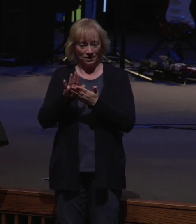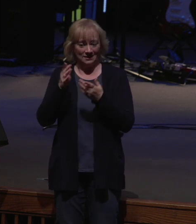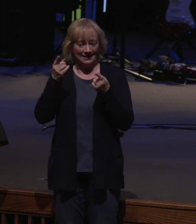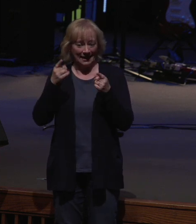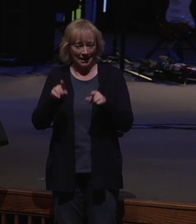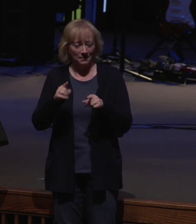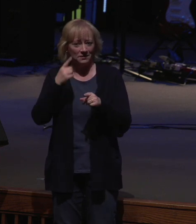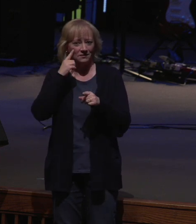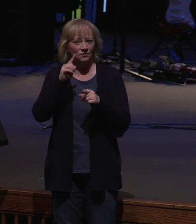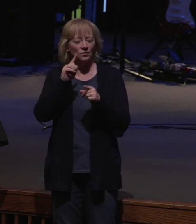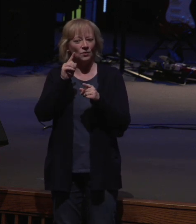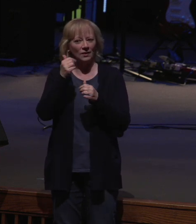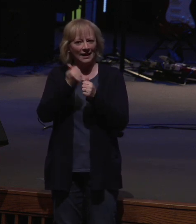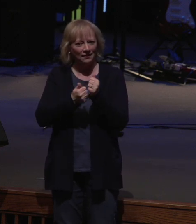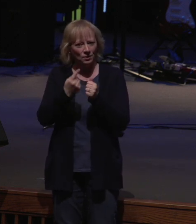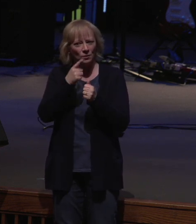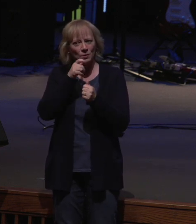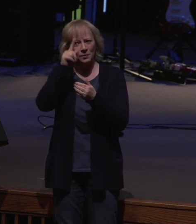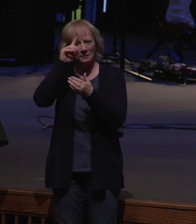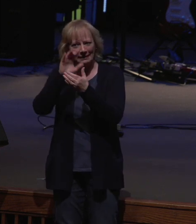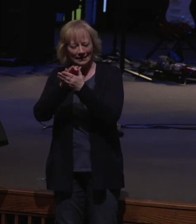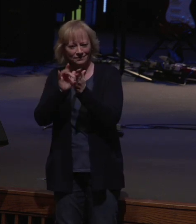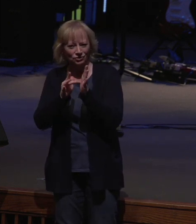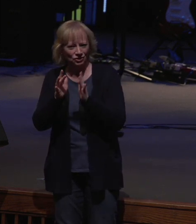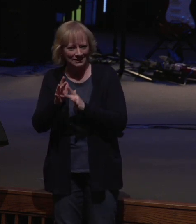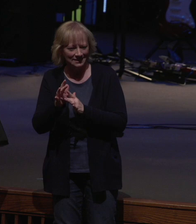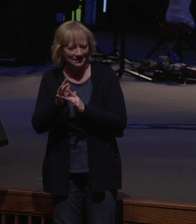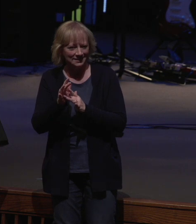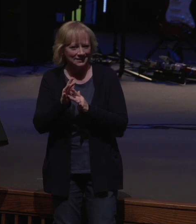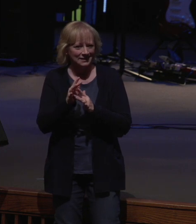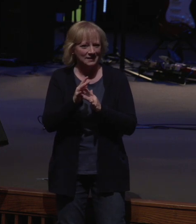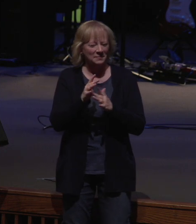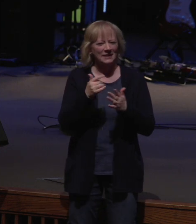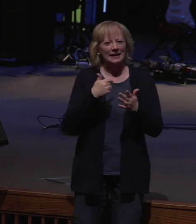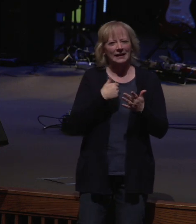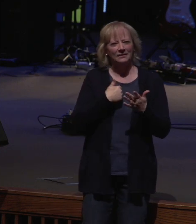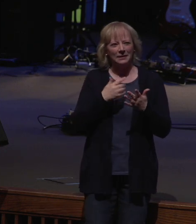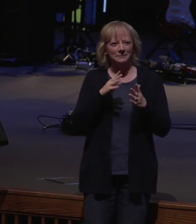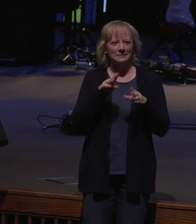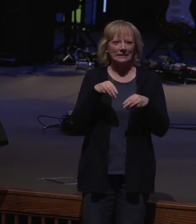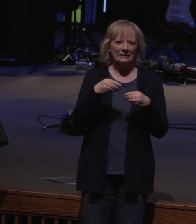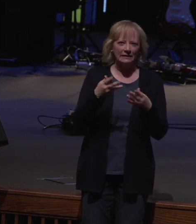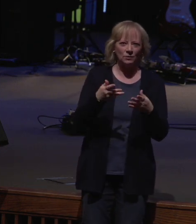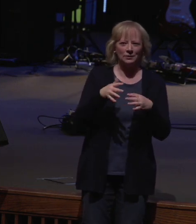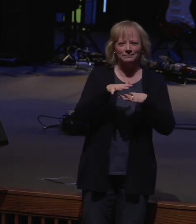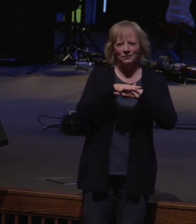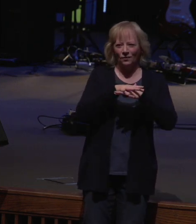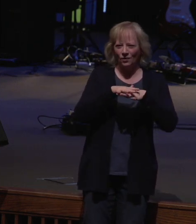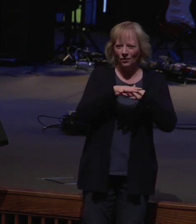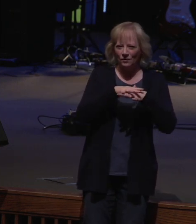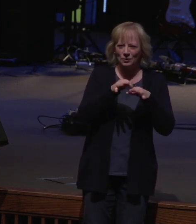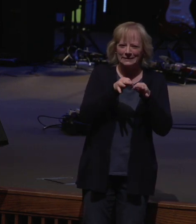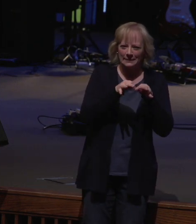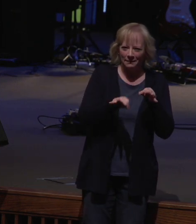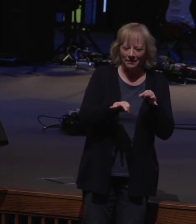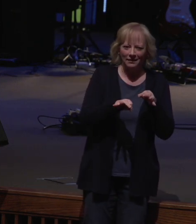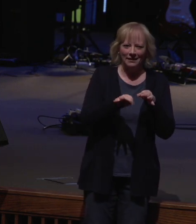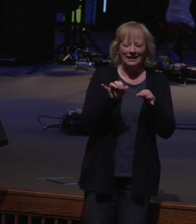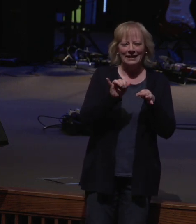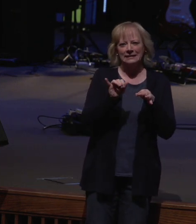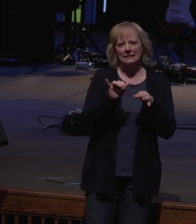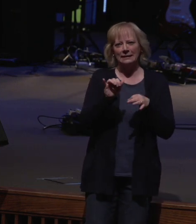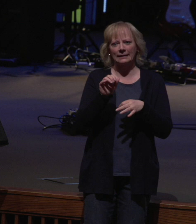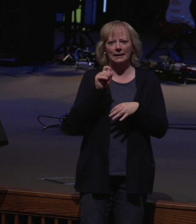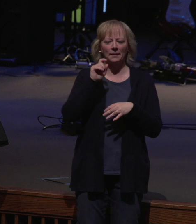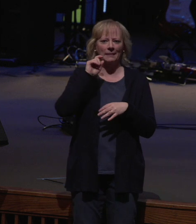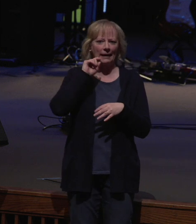believe. If you'll forgive the overly simplistic illustration, it's kind of like the updates Apple pushes